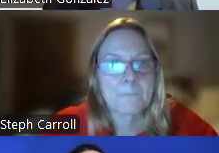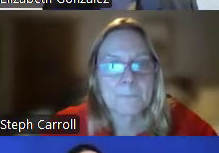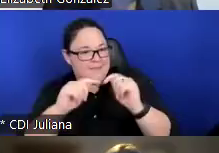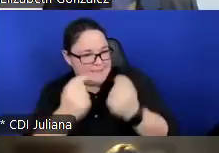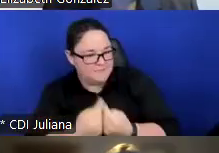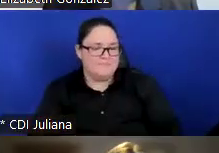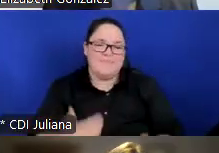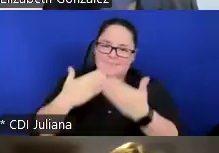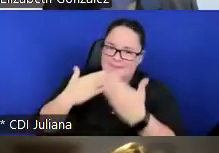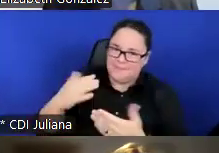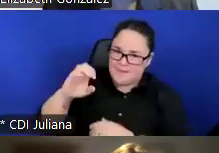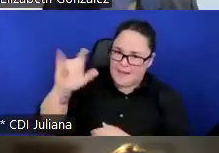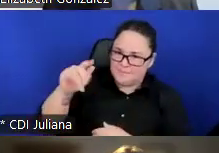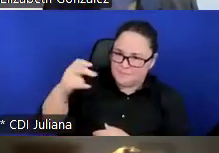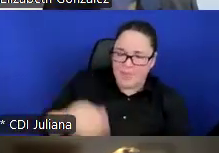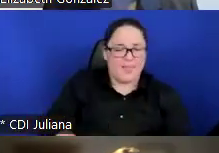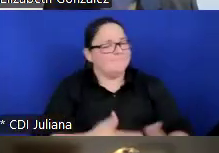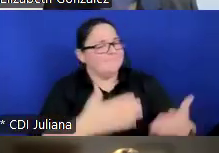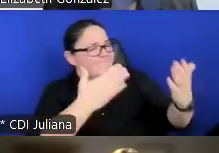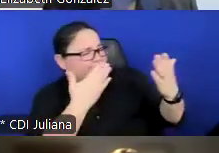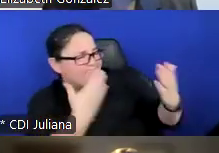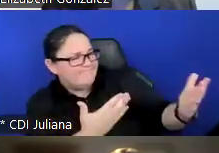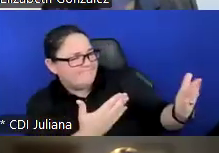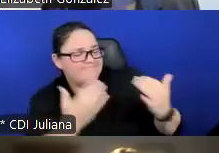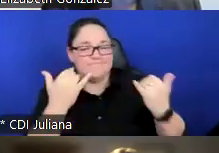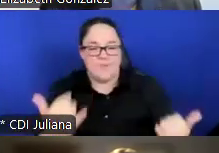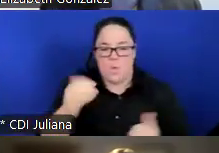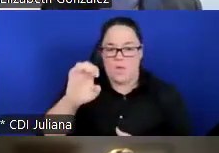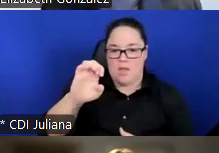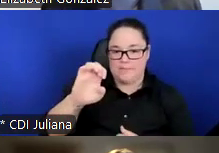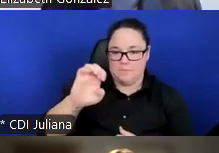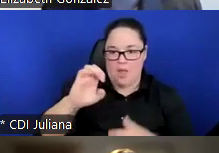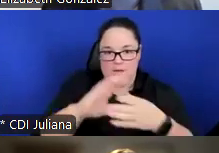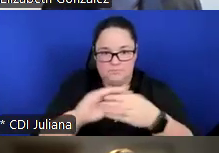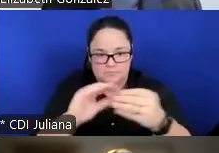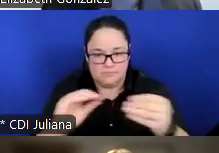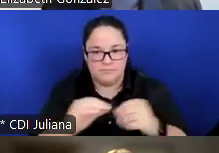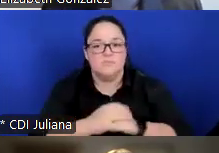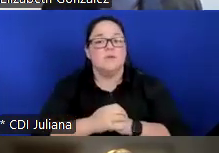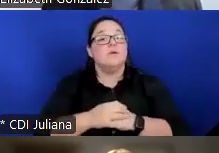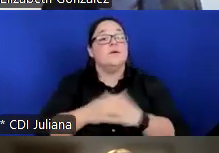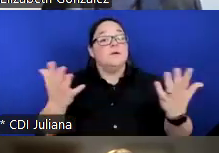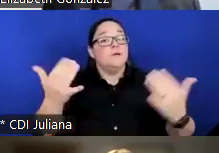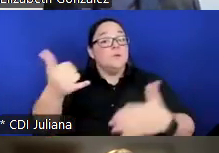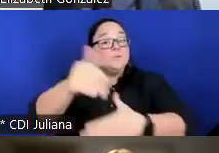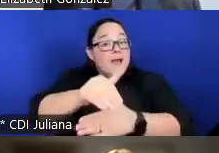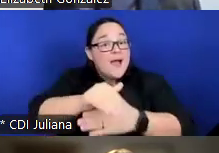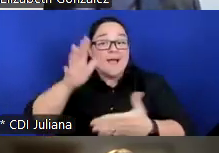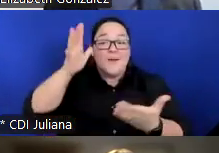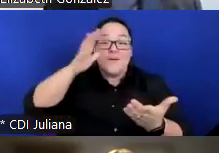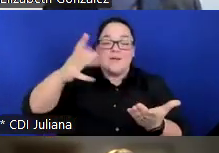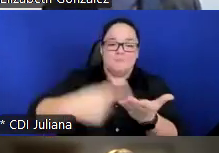So tonight we're going to talk about the risks and alternatives to bankruptcy